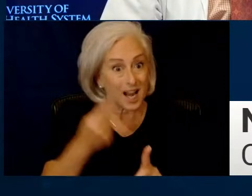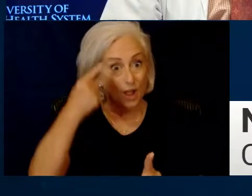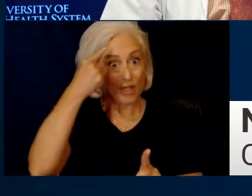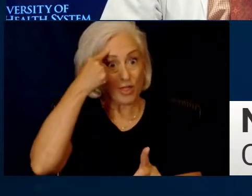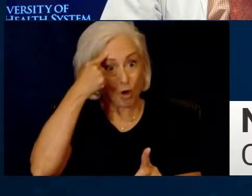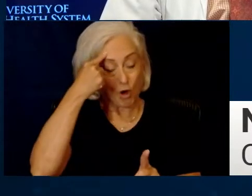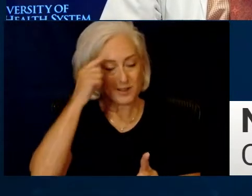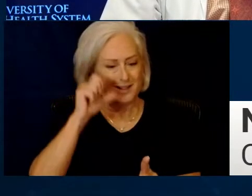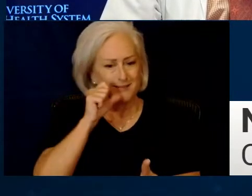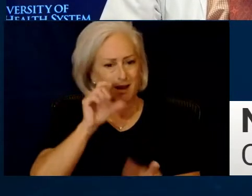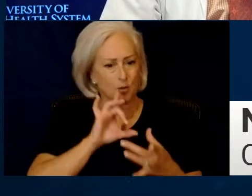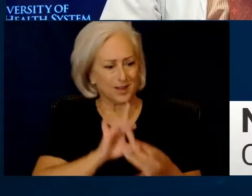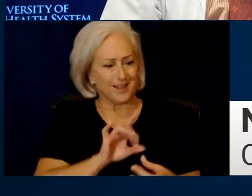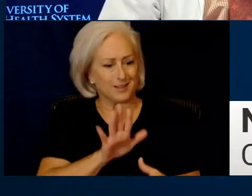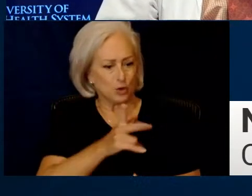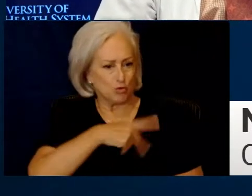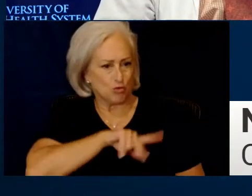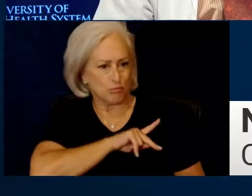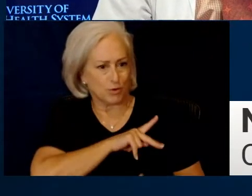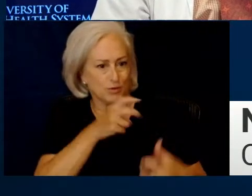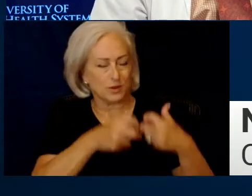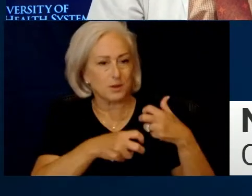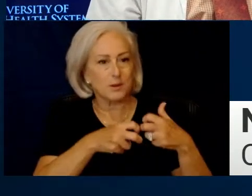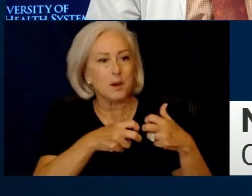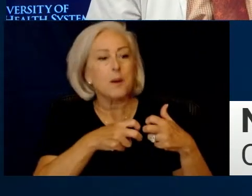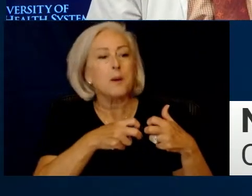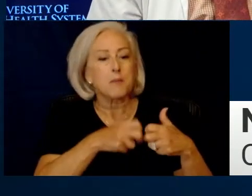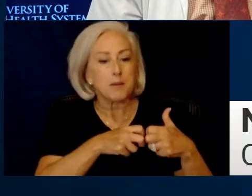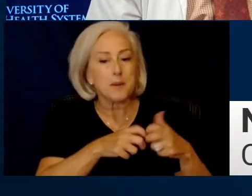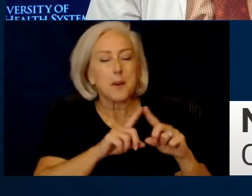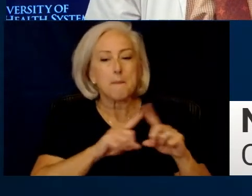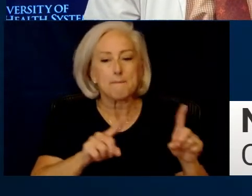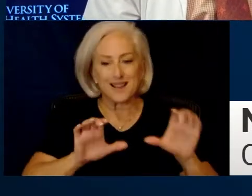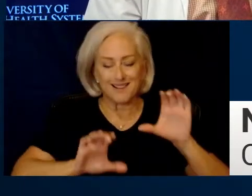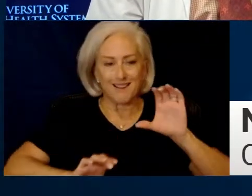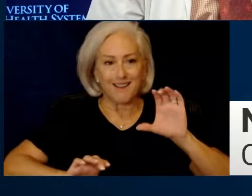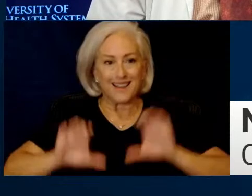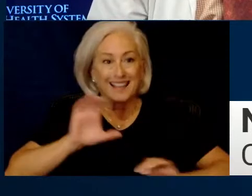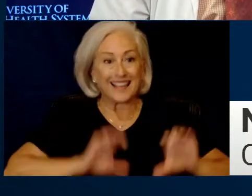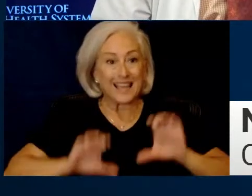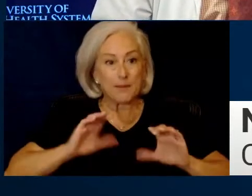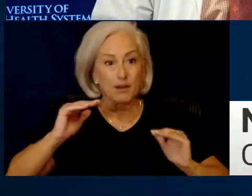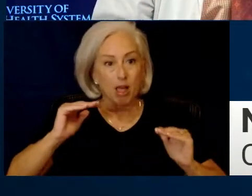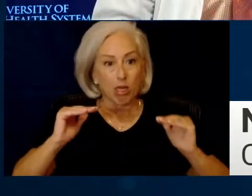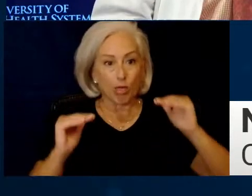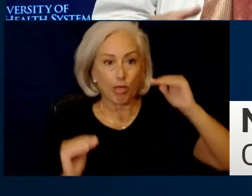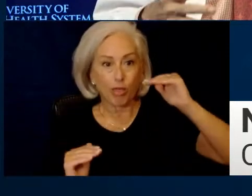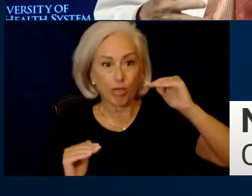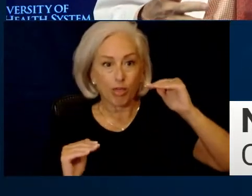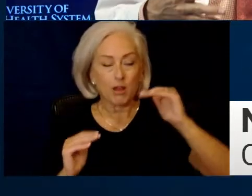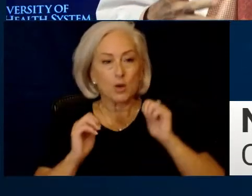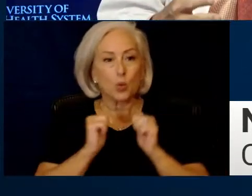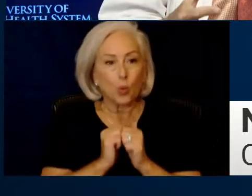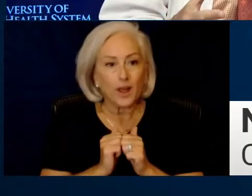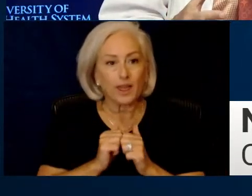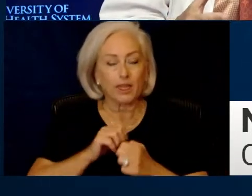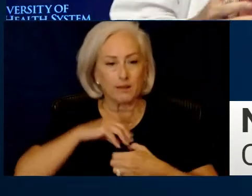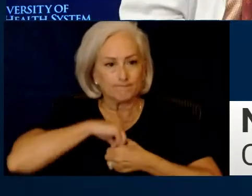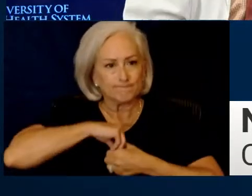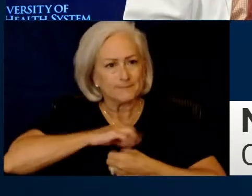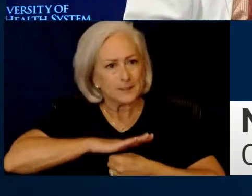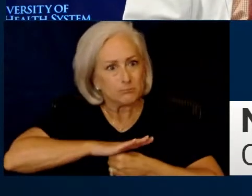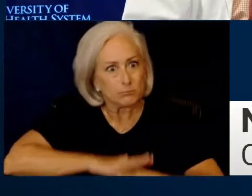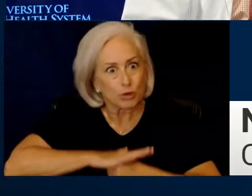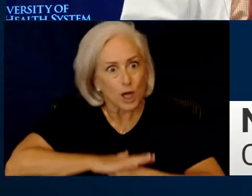a chemical imbalance combined with situational pressures. Talk to us again about that, because I think people feel guilty